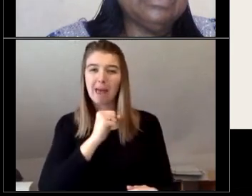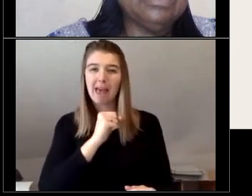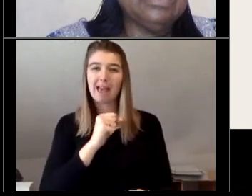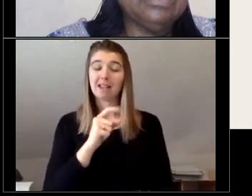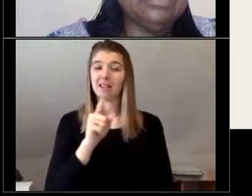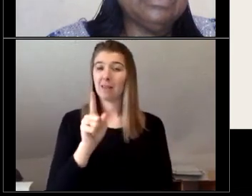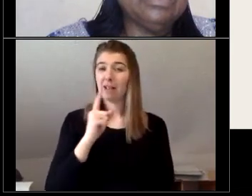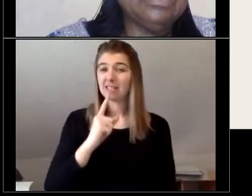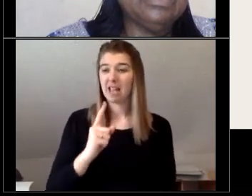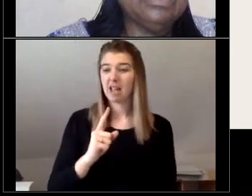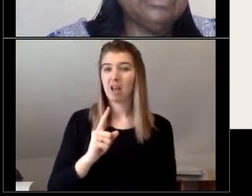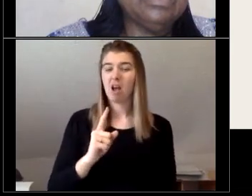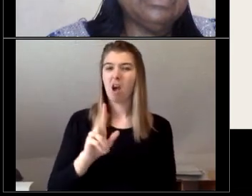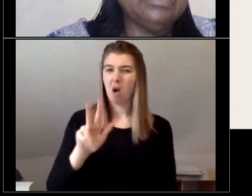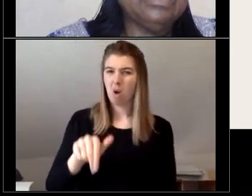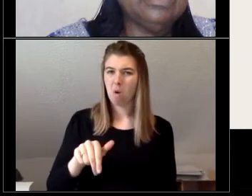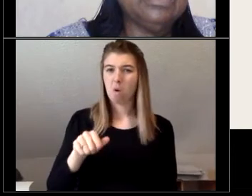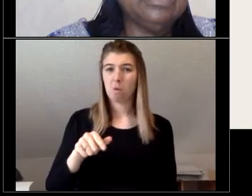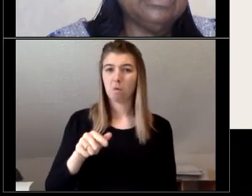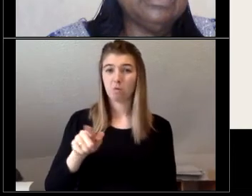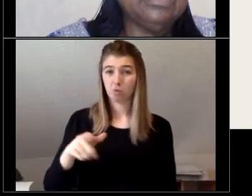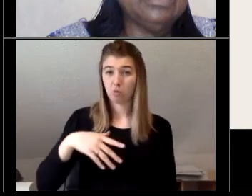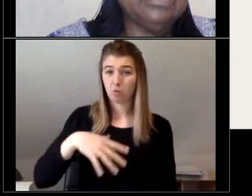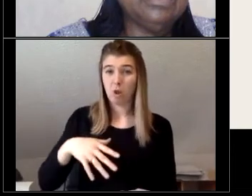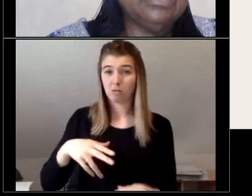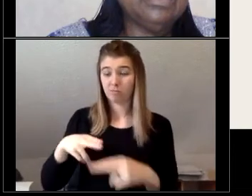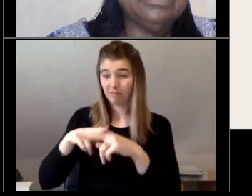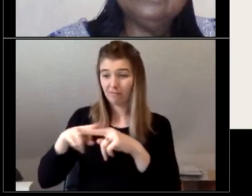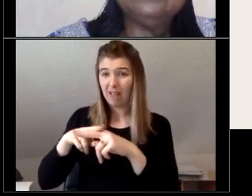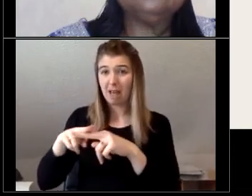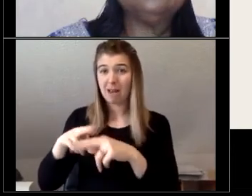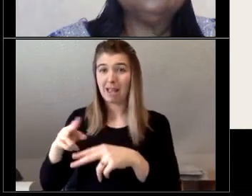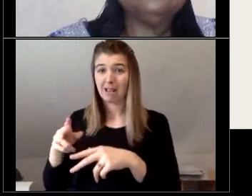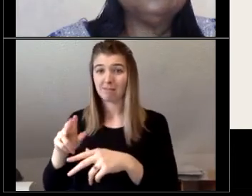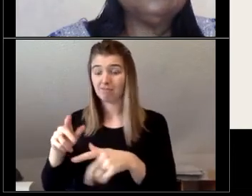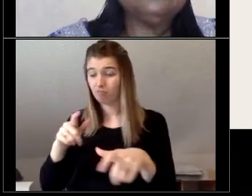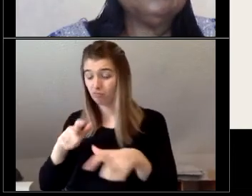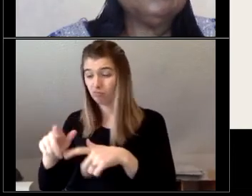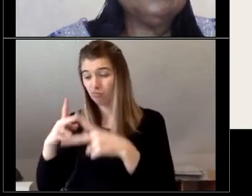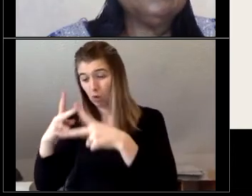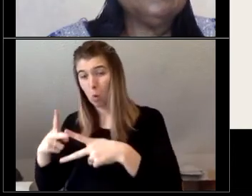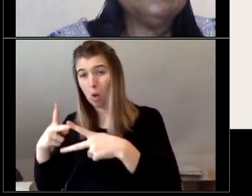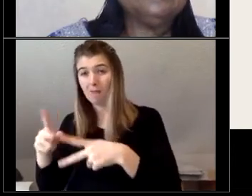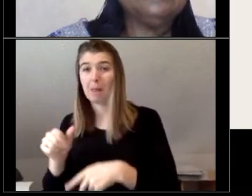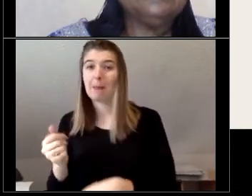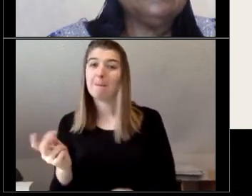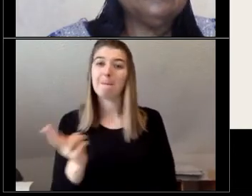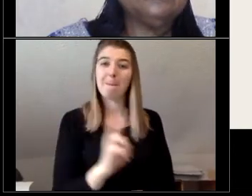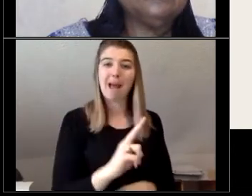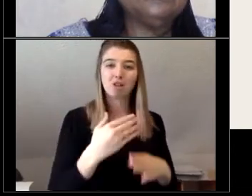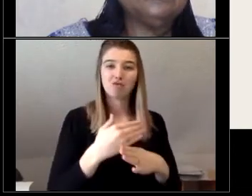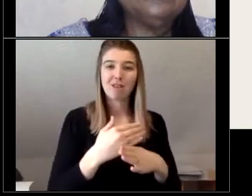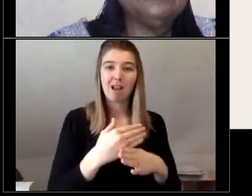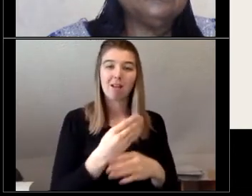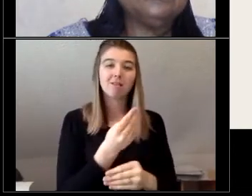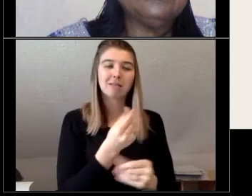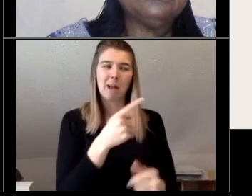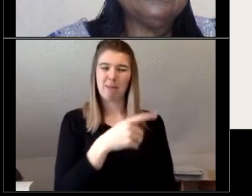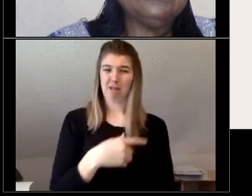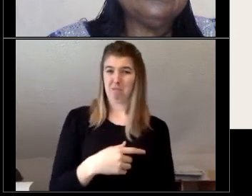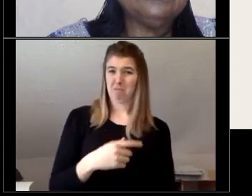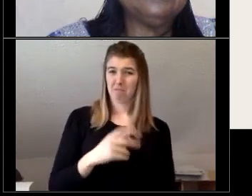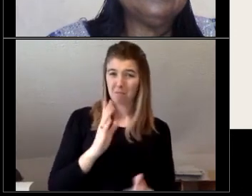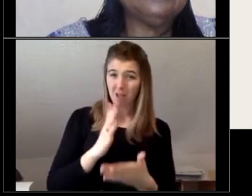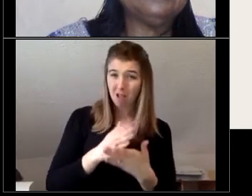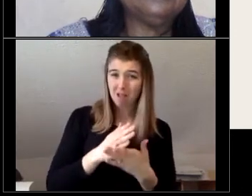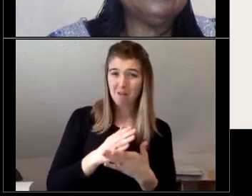to continue with my career after I began a family, or actually disapproved that I was continuing to be successful in my career despite the